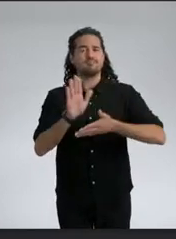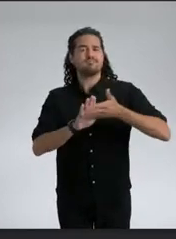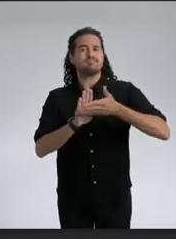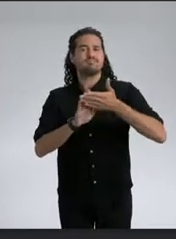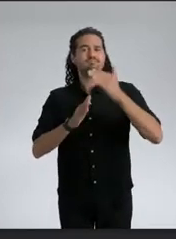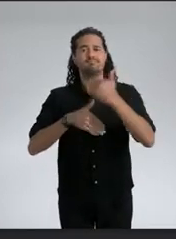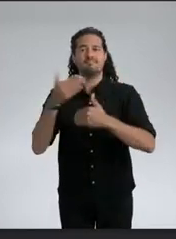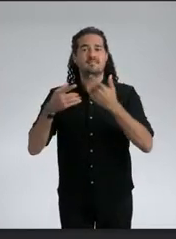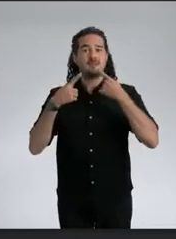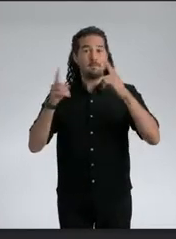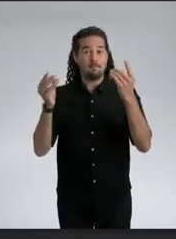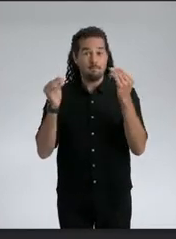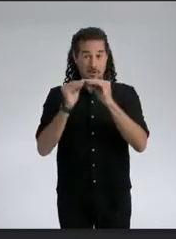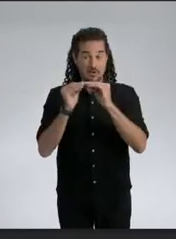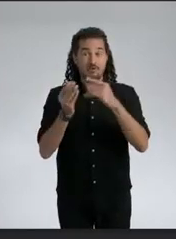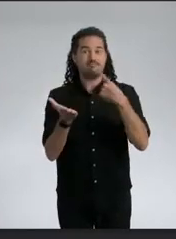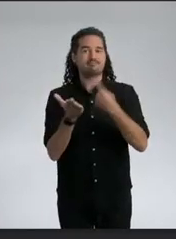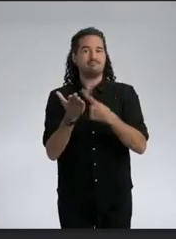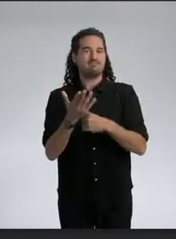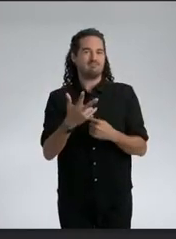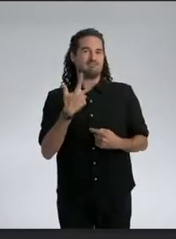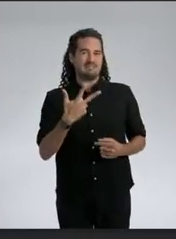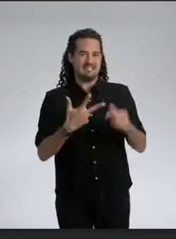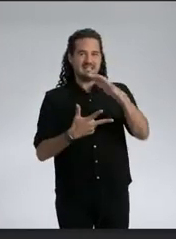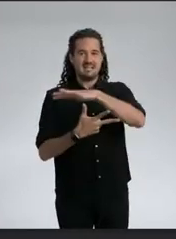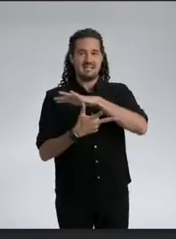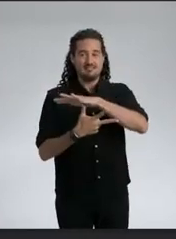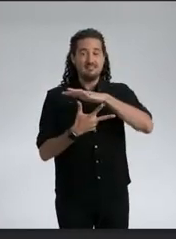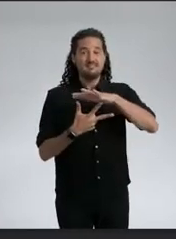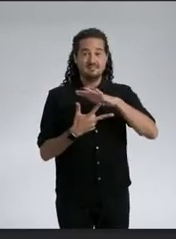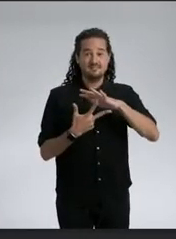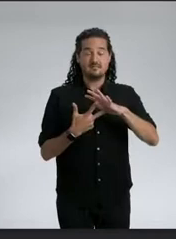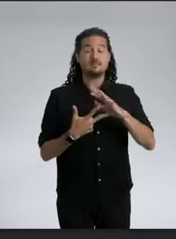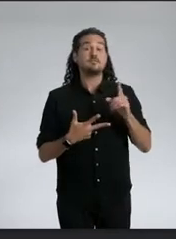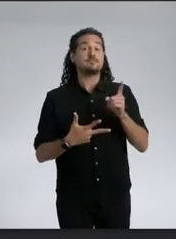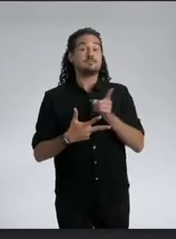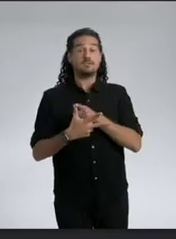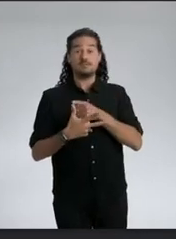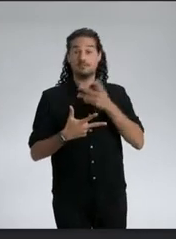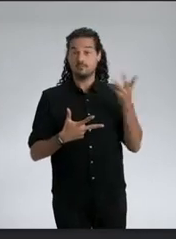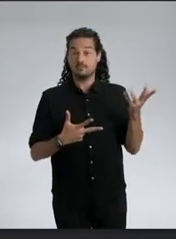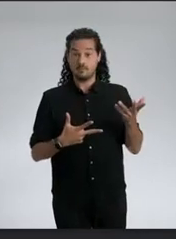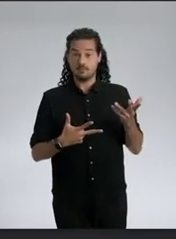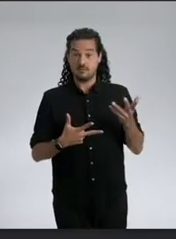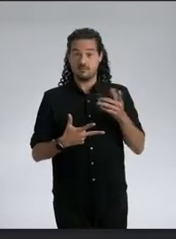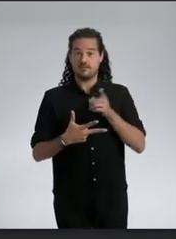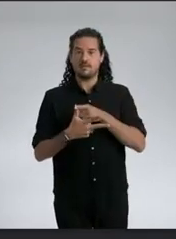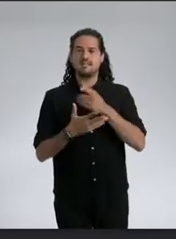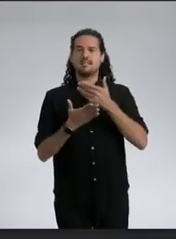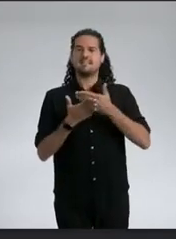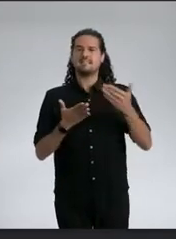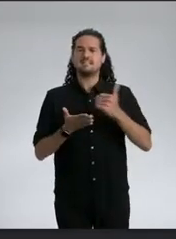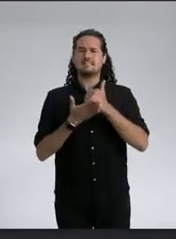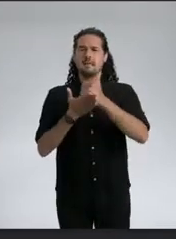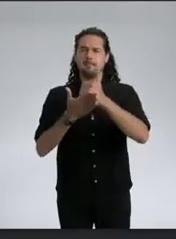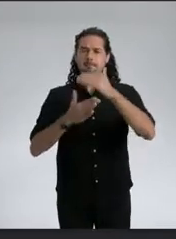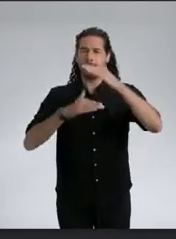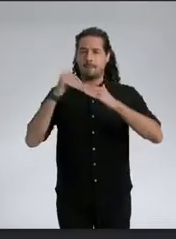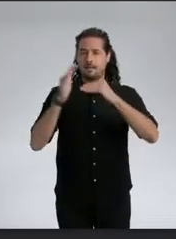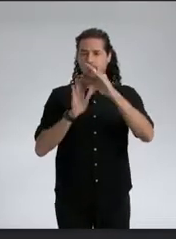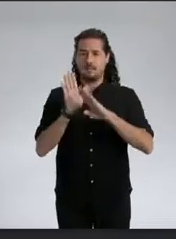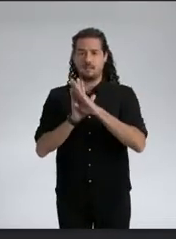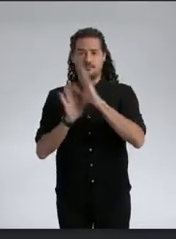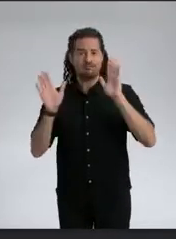big areas where we're making that happen. First, we'll talk about the things that help you to build great apps: Xcode and Xcode